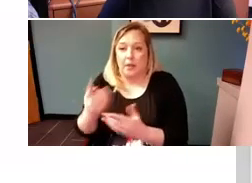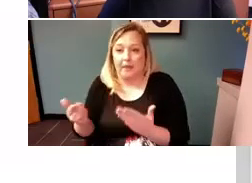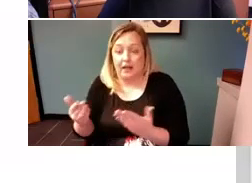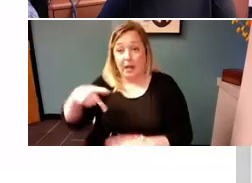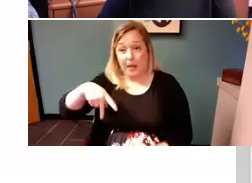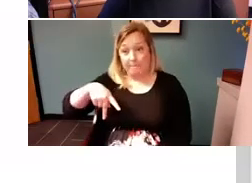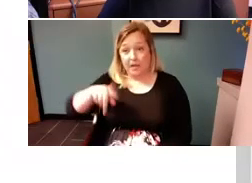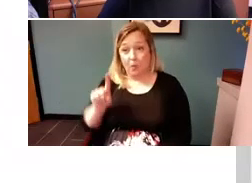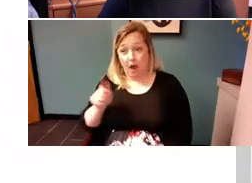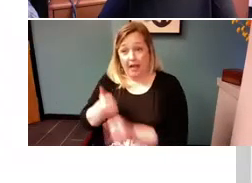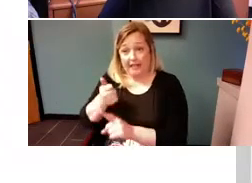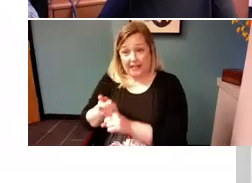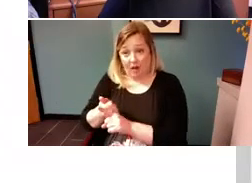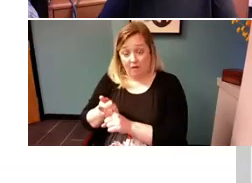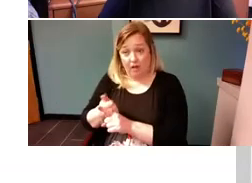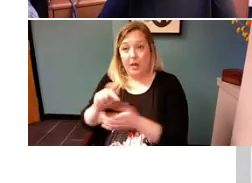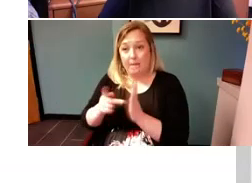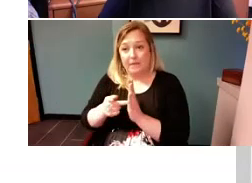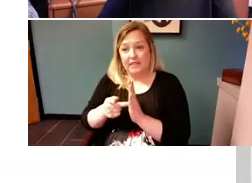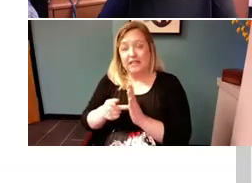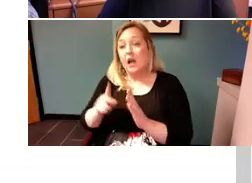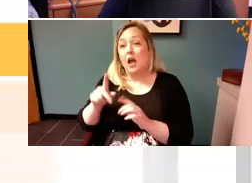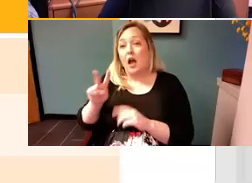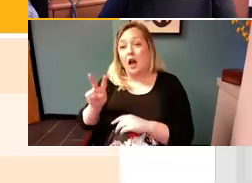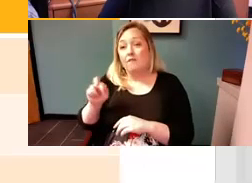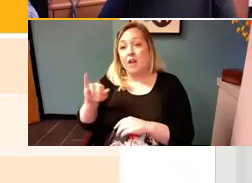is a variable that holds some memory.